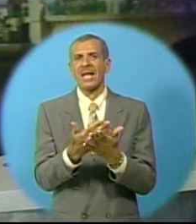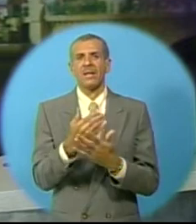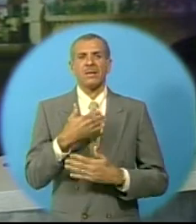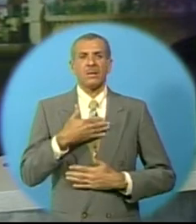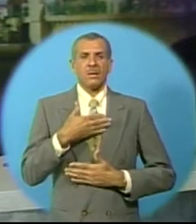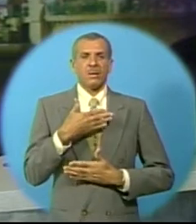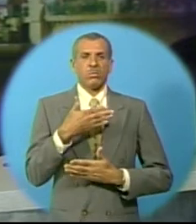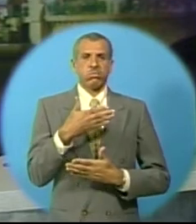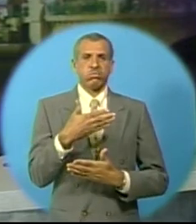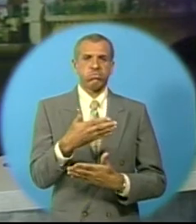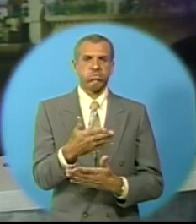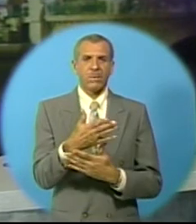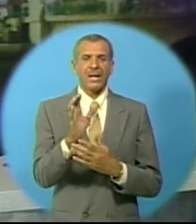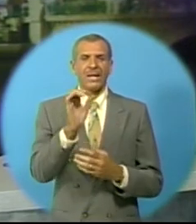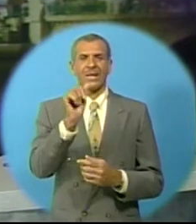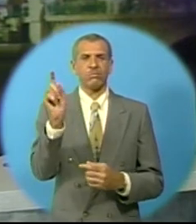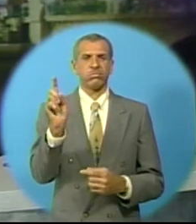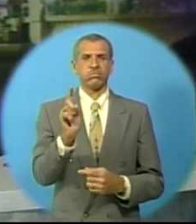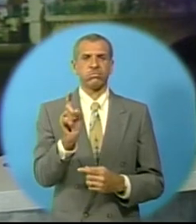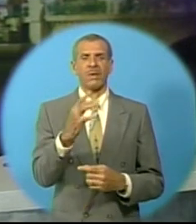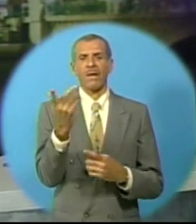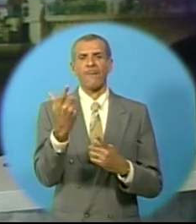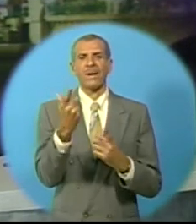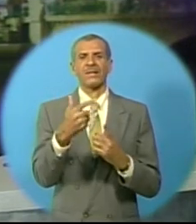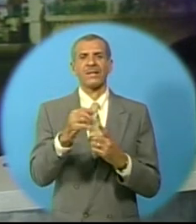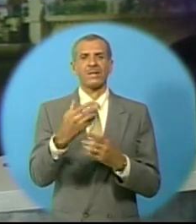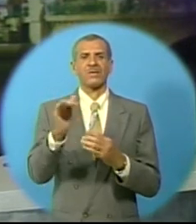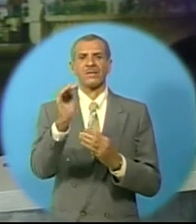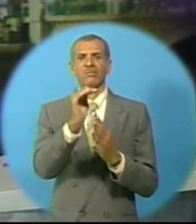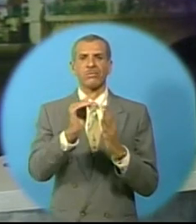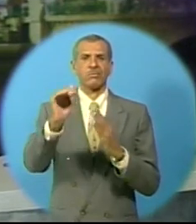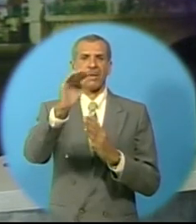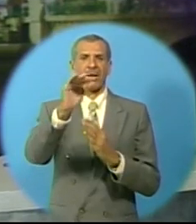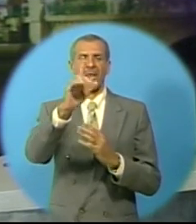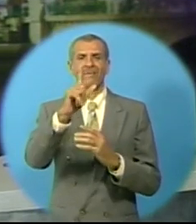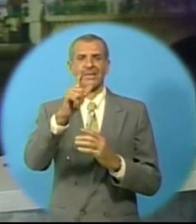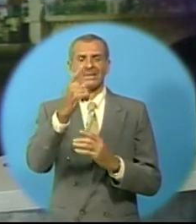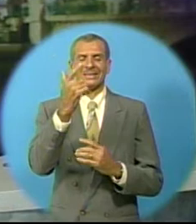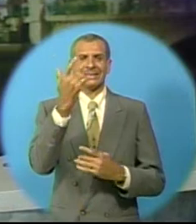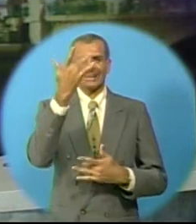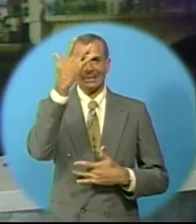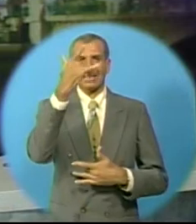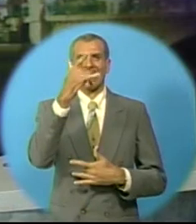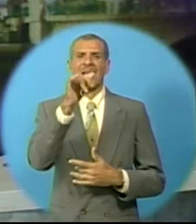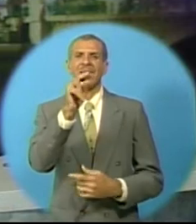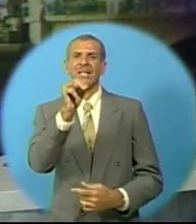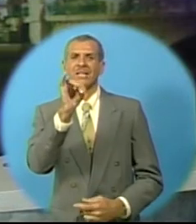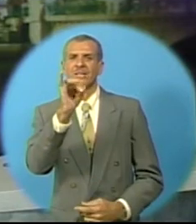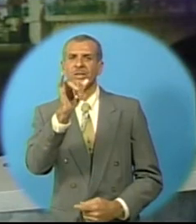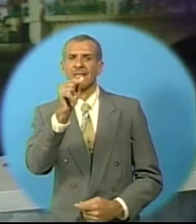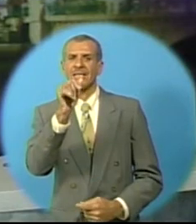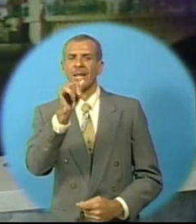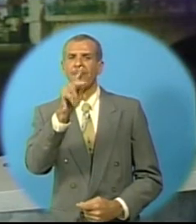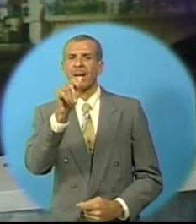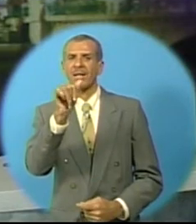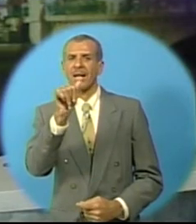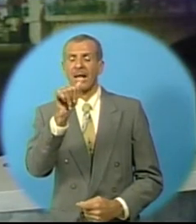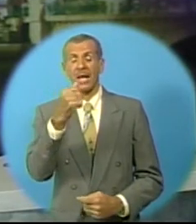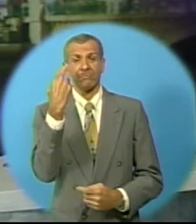exhaled e-cigarette aerosols increased the background air level of some toxicants, nicotine, and particles. As